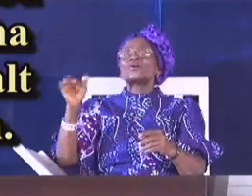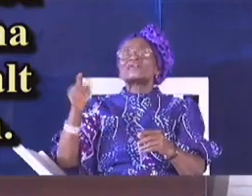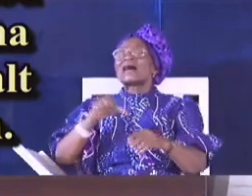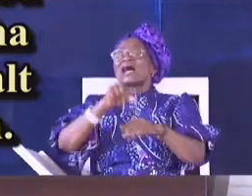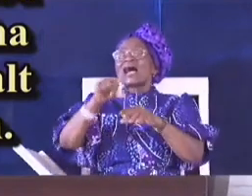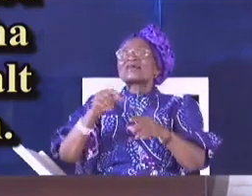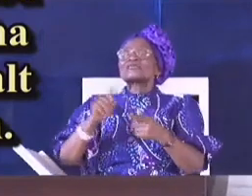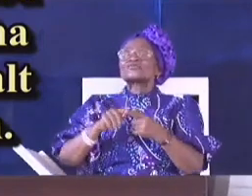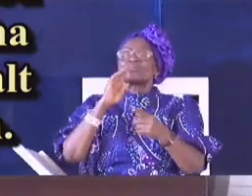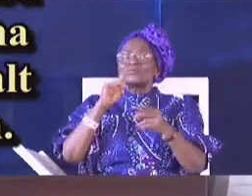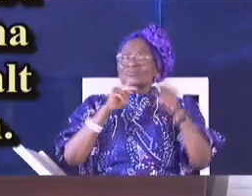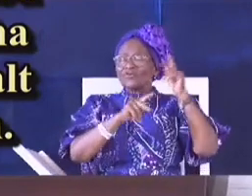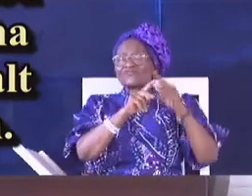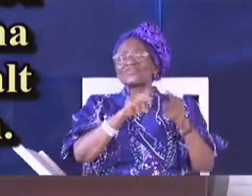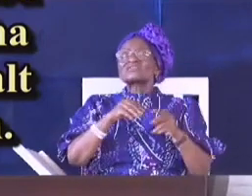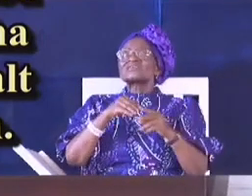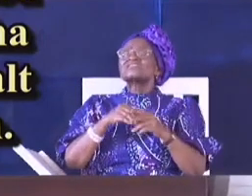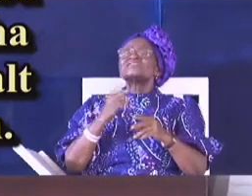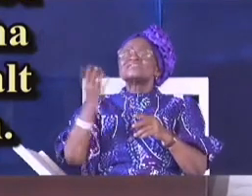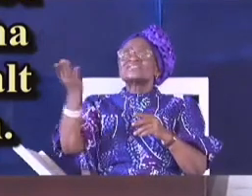be prophet in thy room.